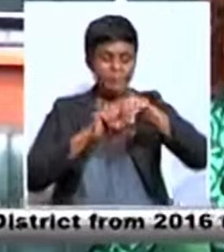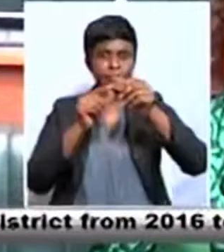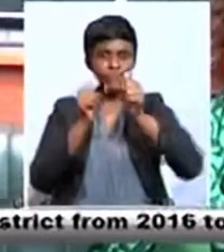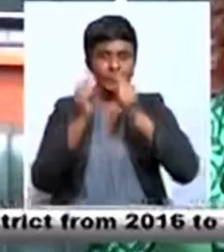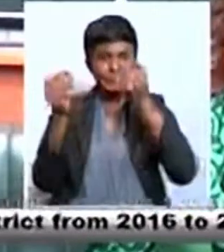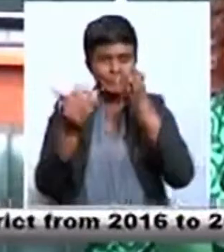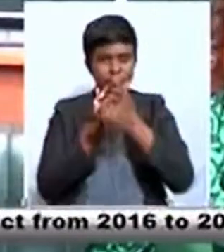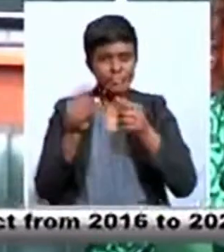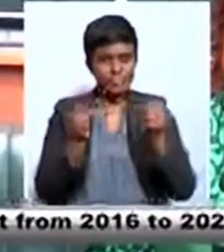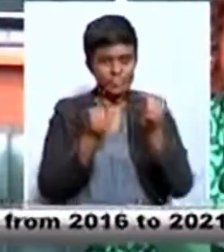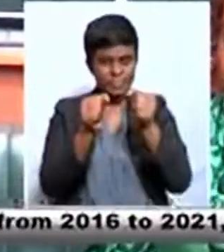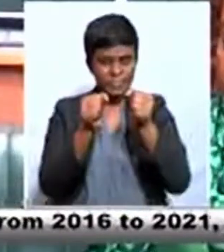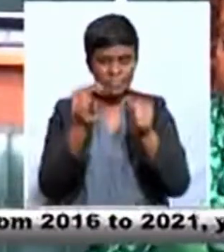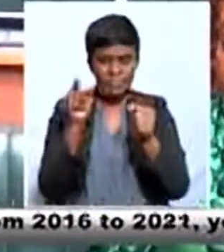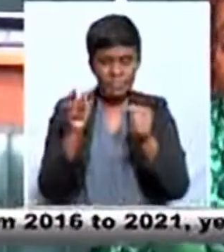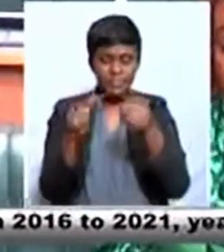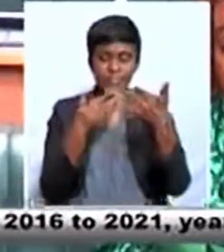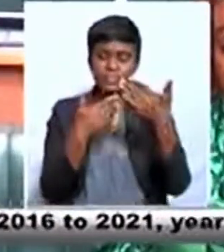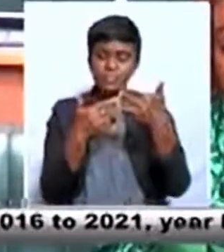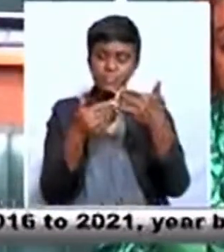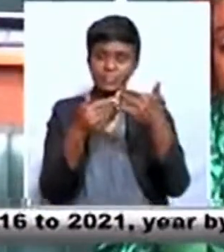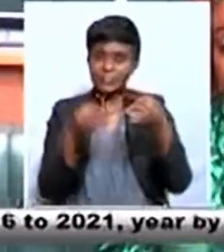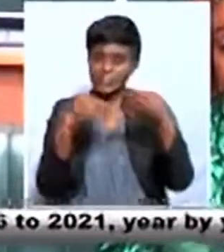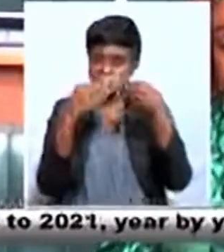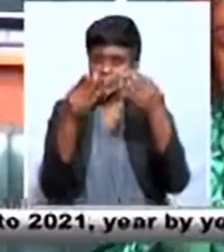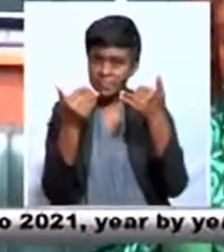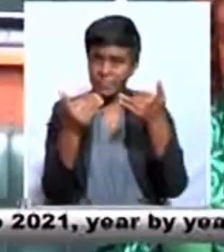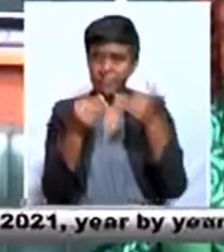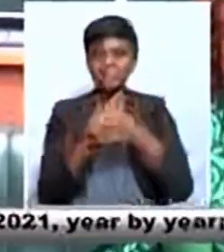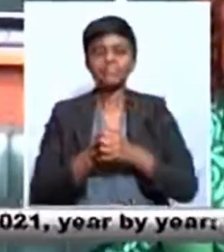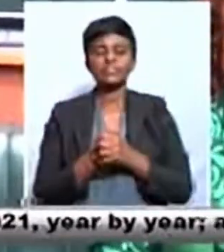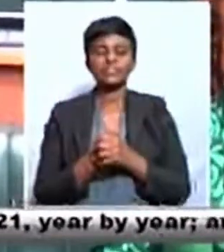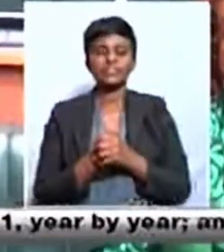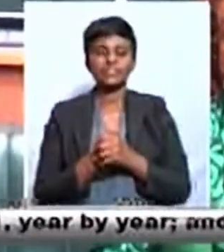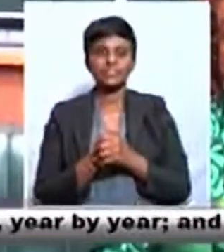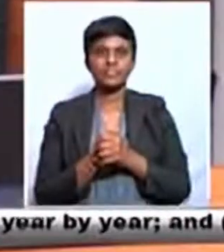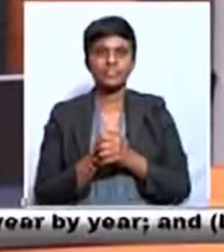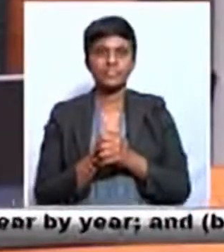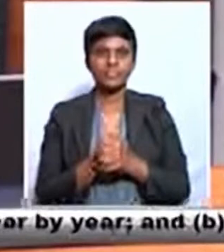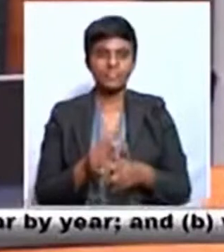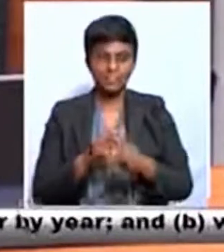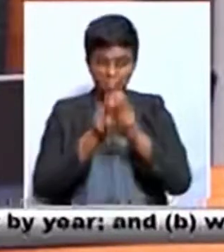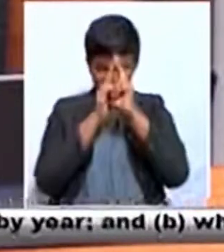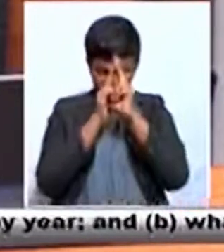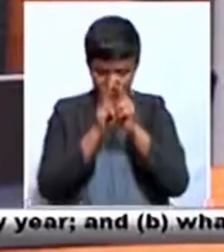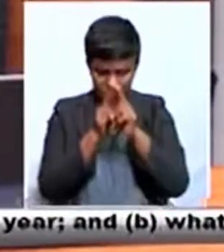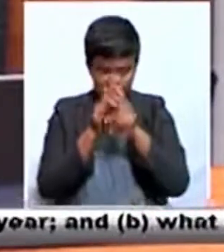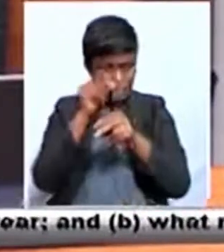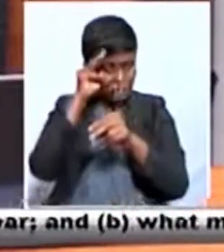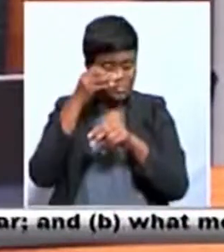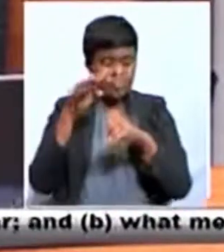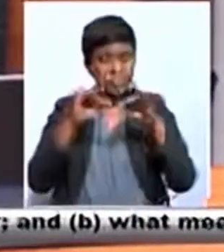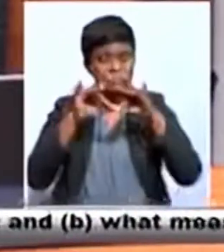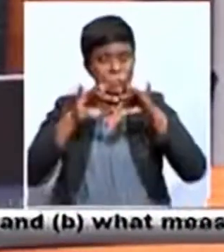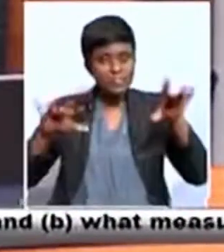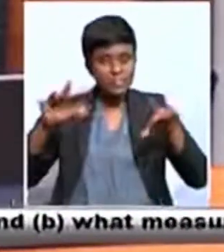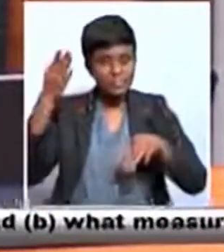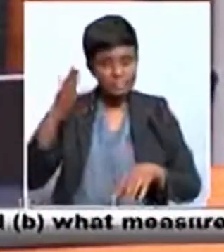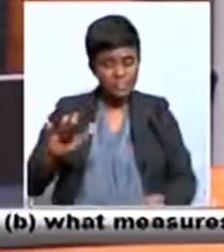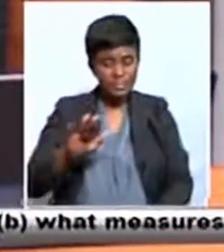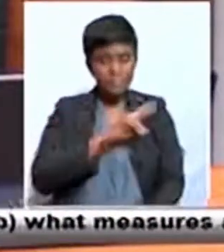system that a title deed is supposed to be issued? The Honorable Minister of Lands and Natural